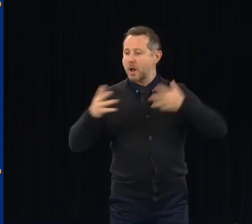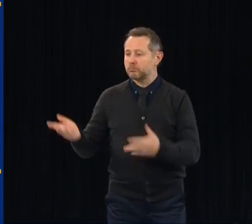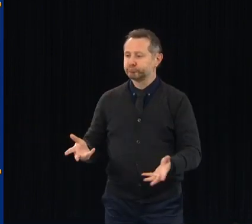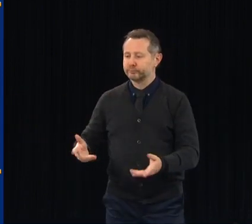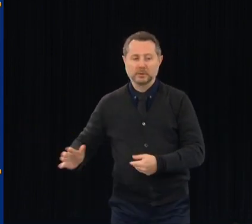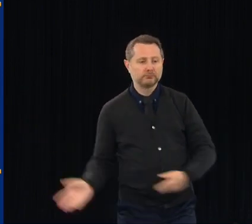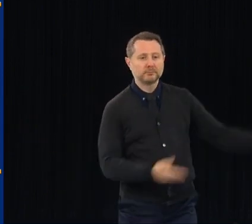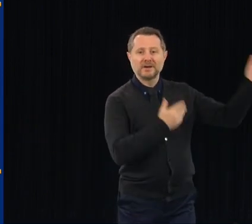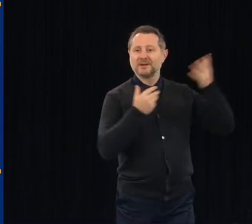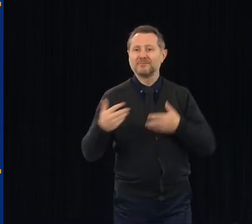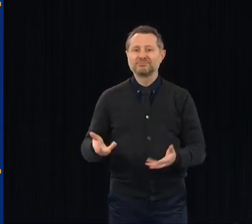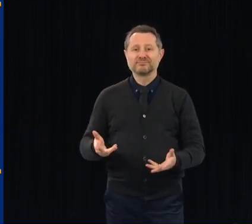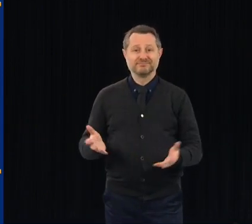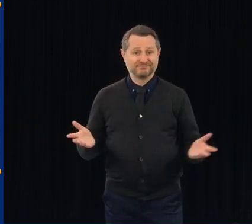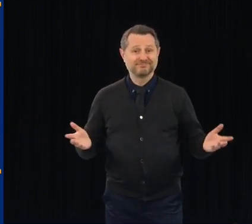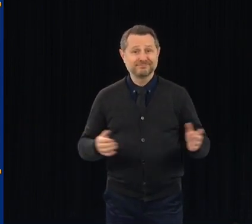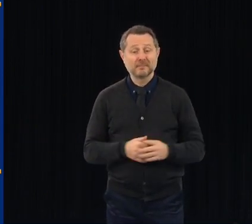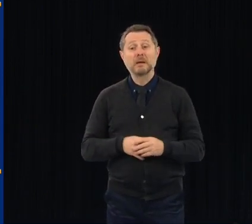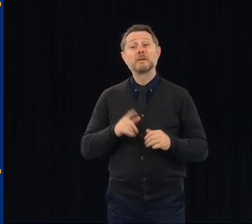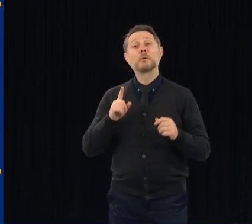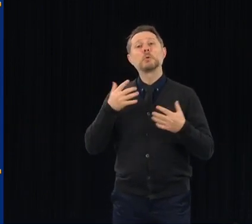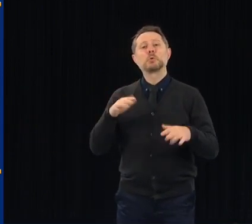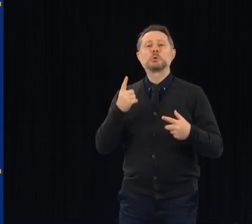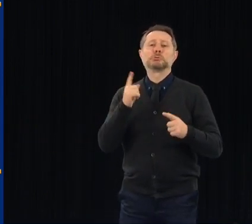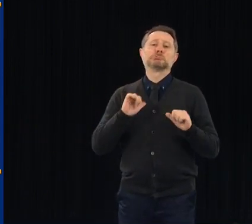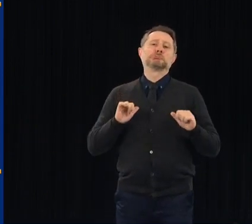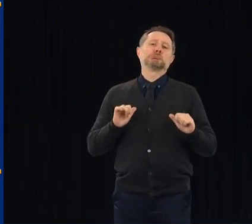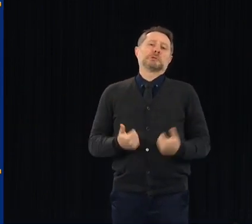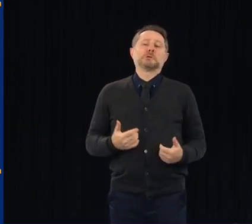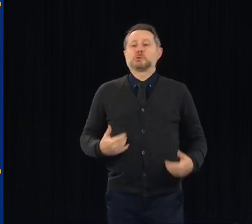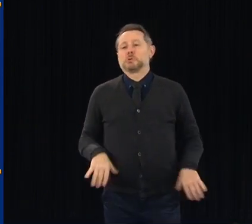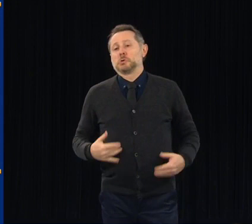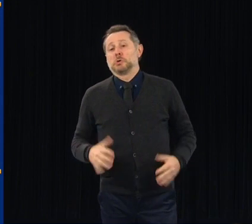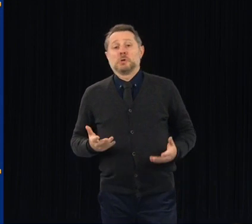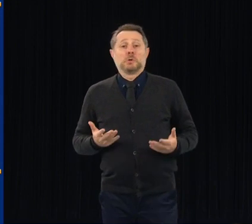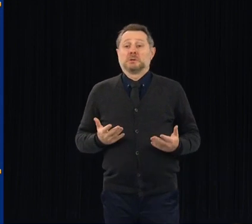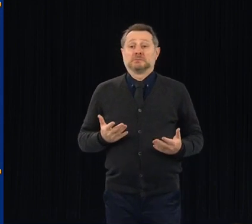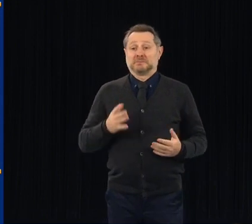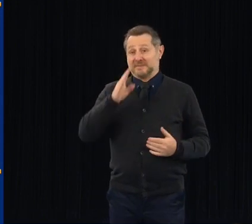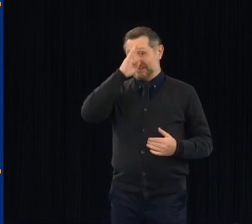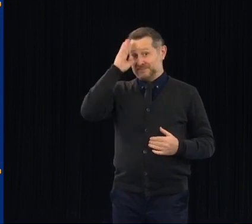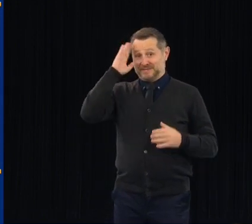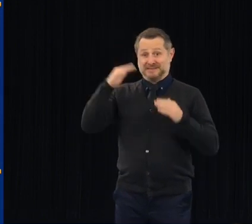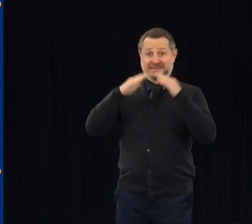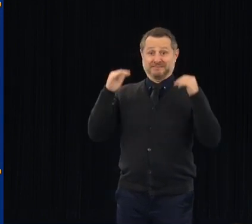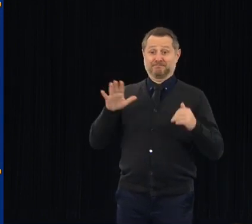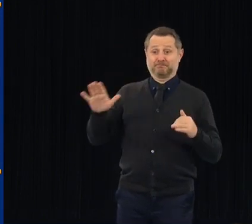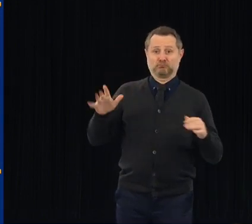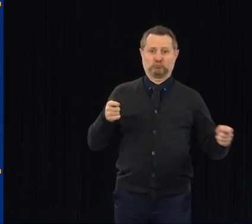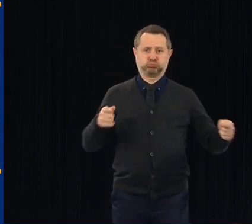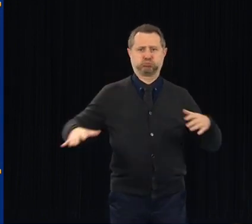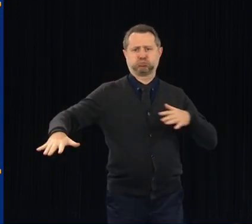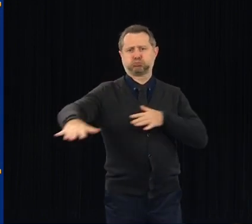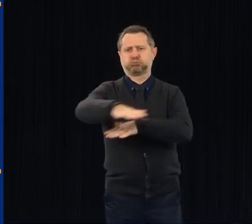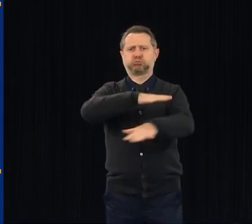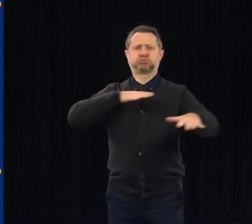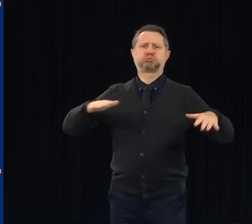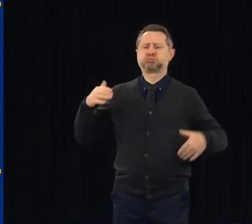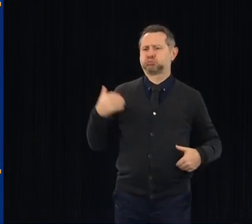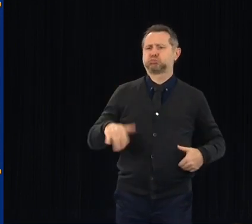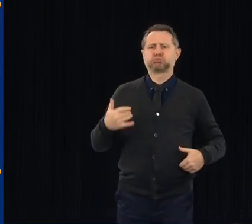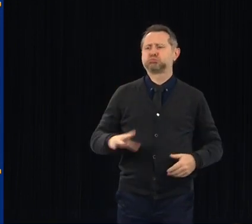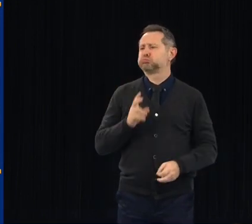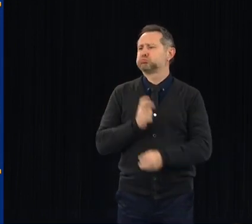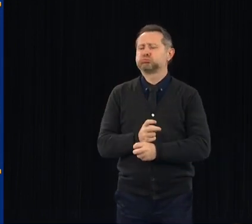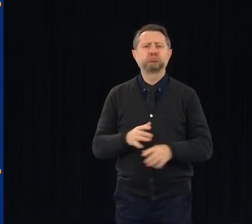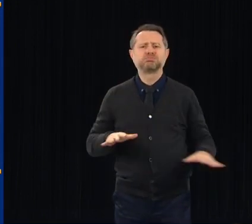that, the operational challenge for the healthcare system is impossible because the system is over